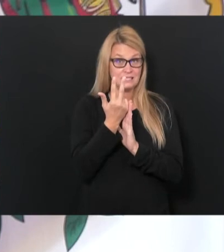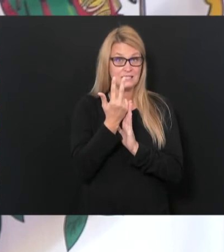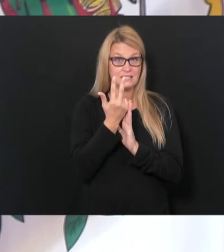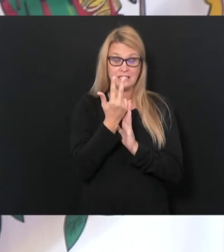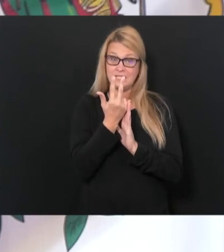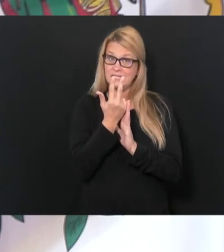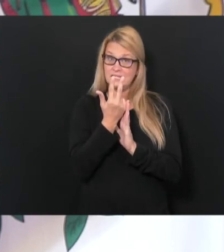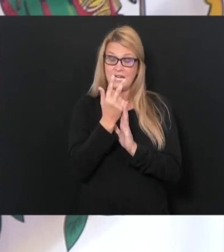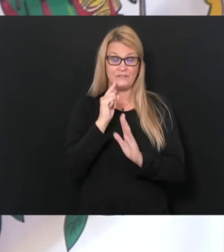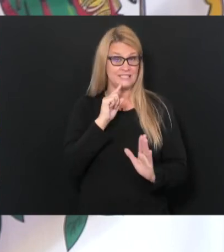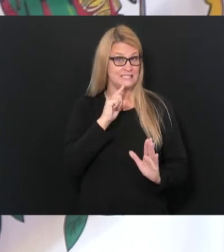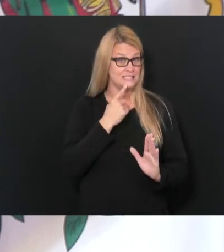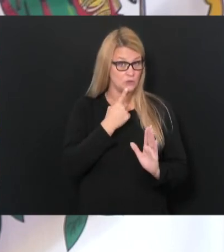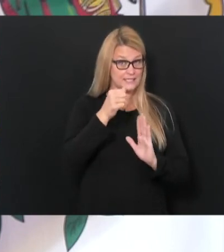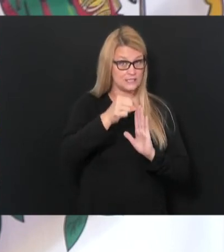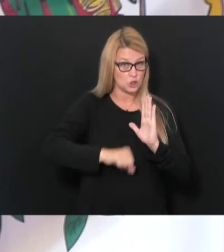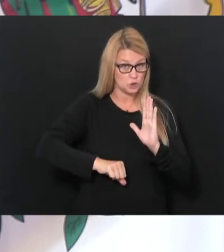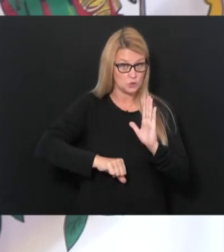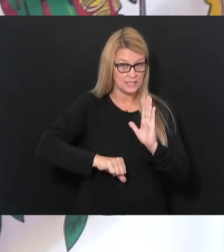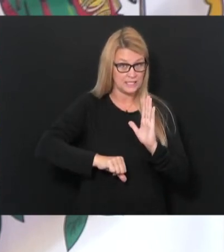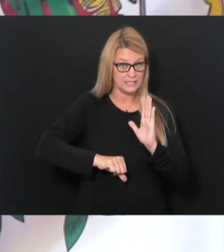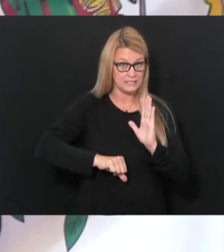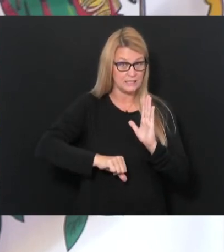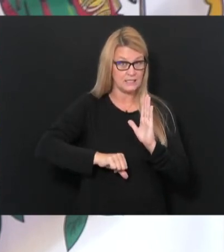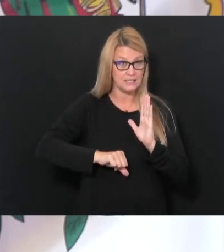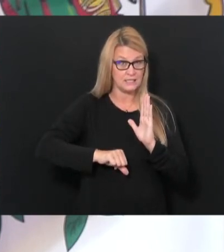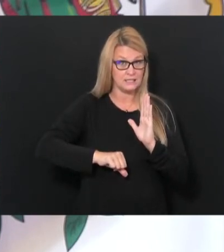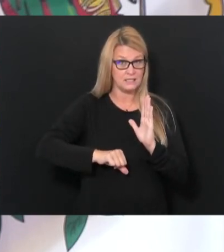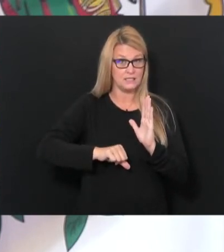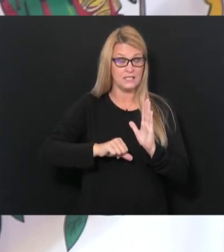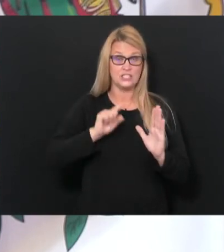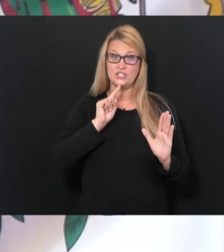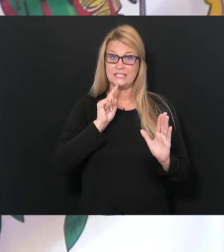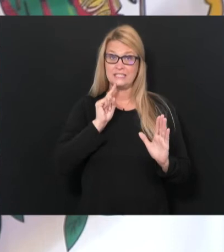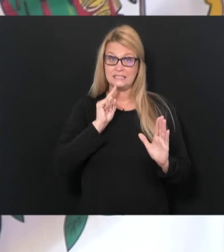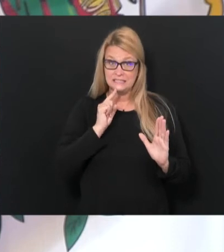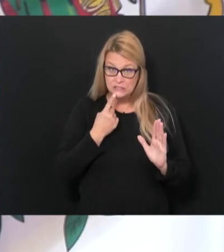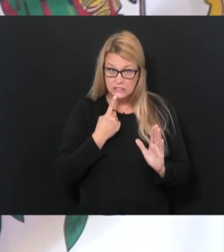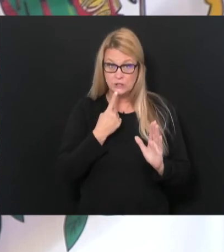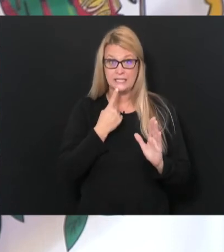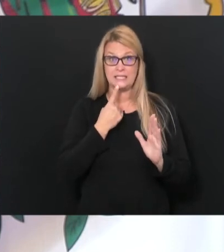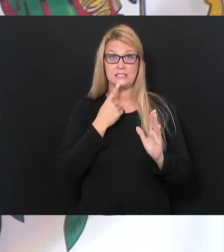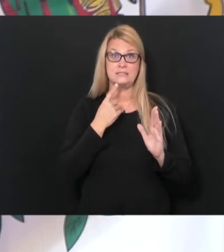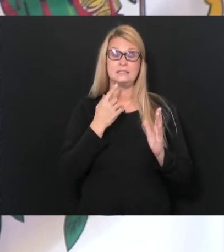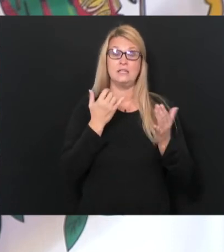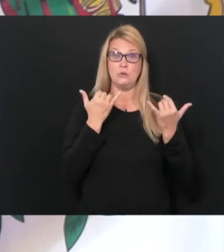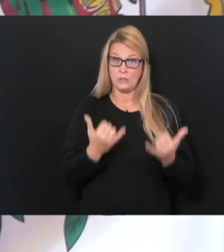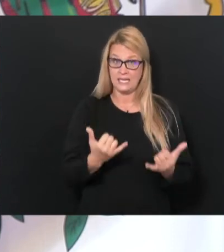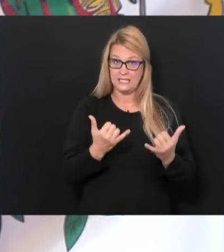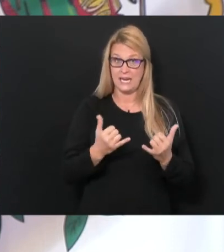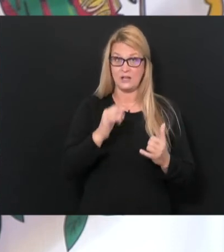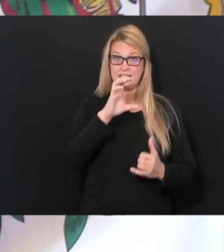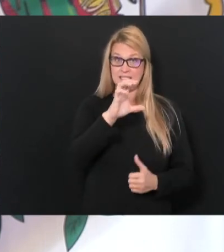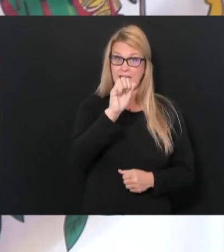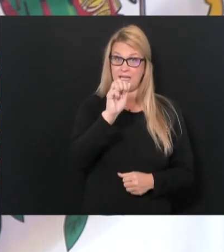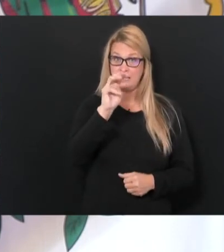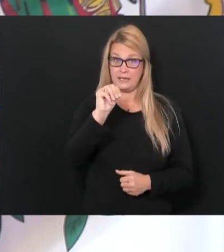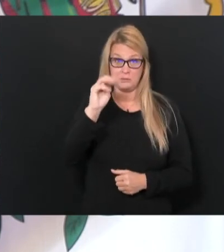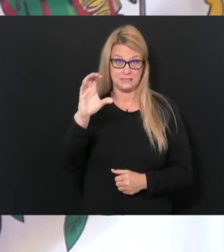very, very serious surgery. She's in critical condition, and she's in the Charleston Area Medical